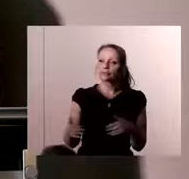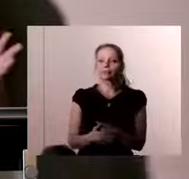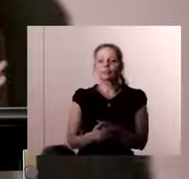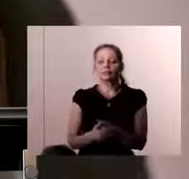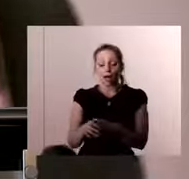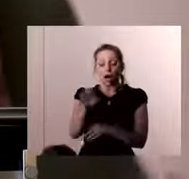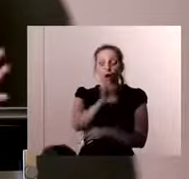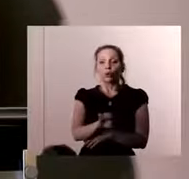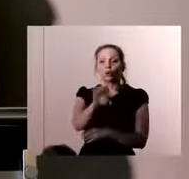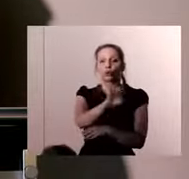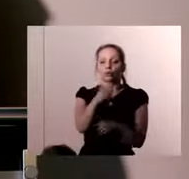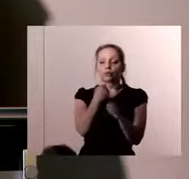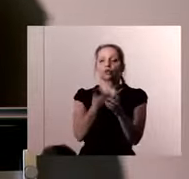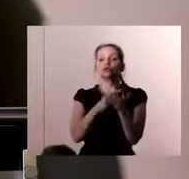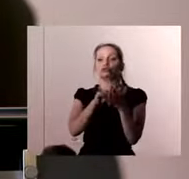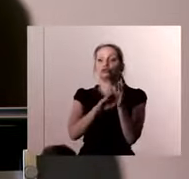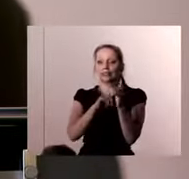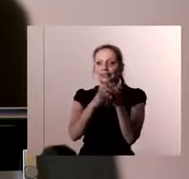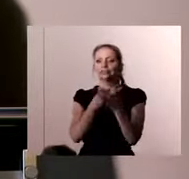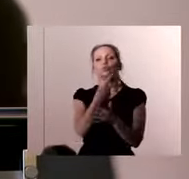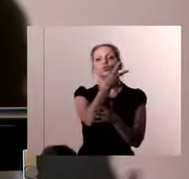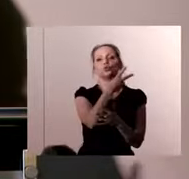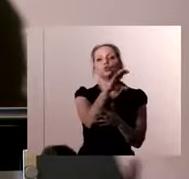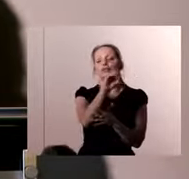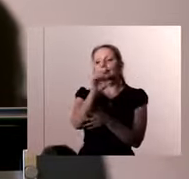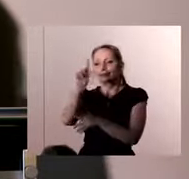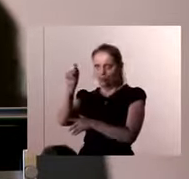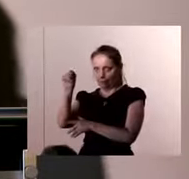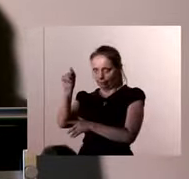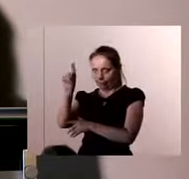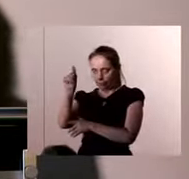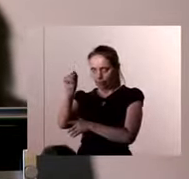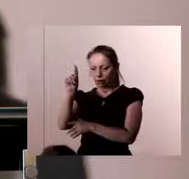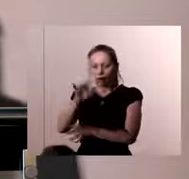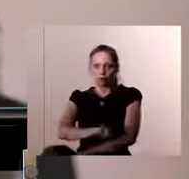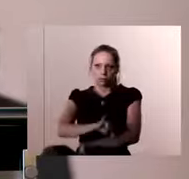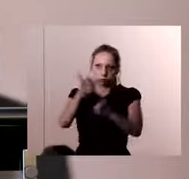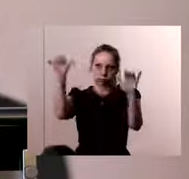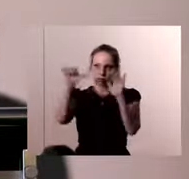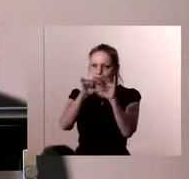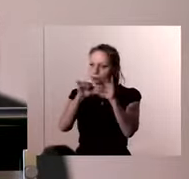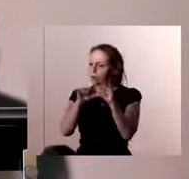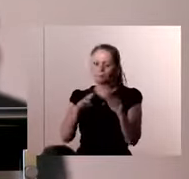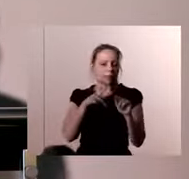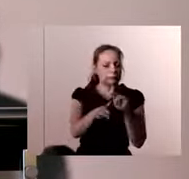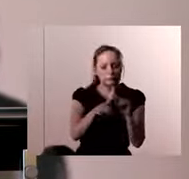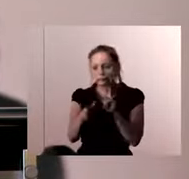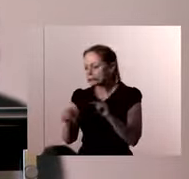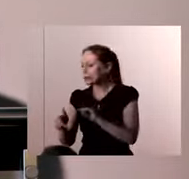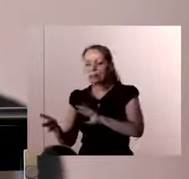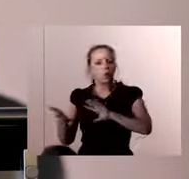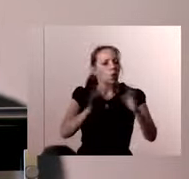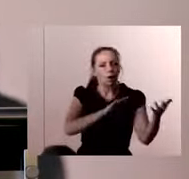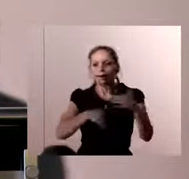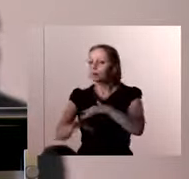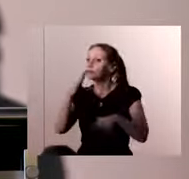In Europe, in 2011, after the people of Greece had suffered many disastrous financial cuts and a great deal of turbulence in